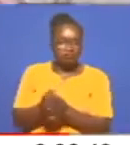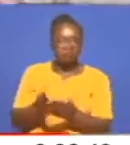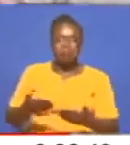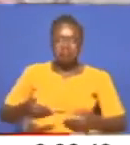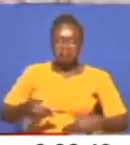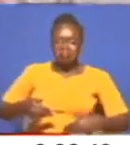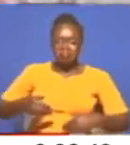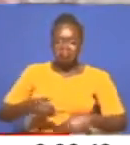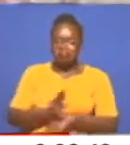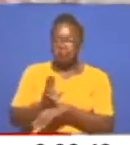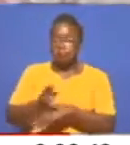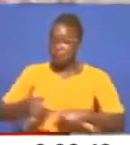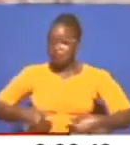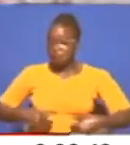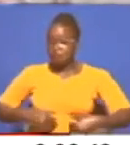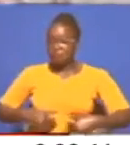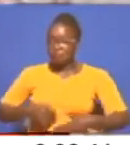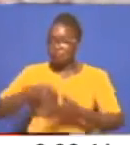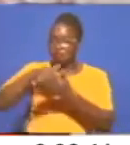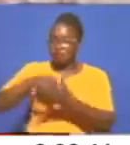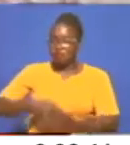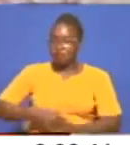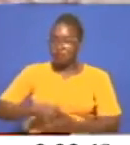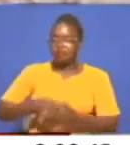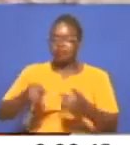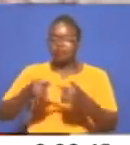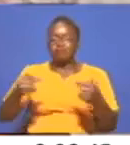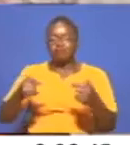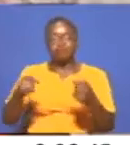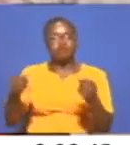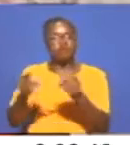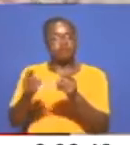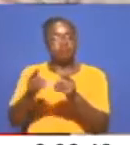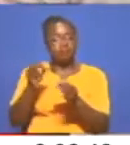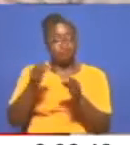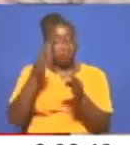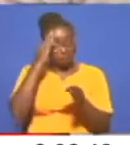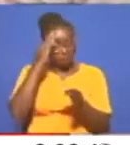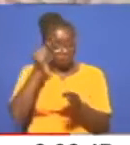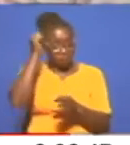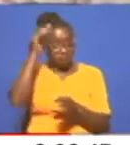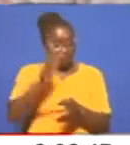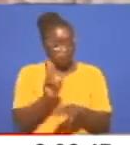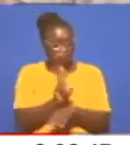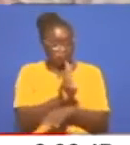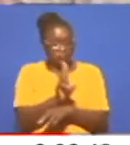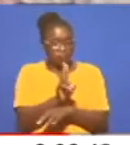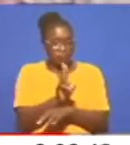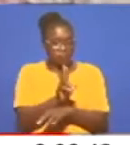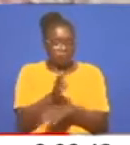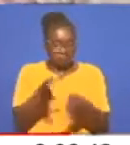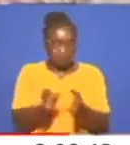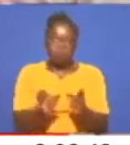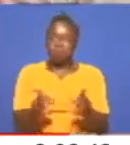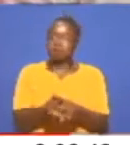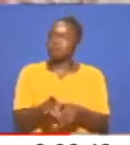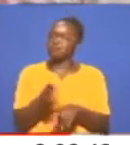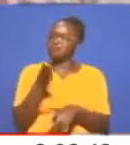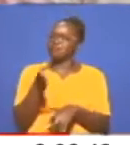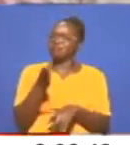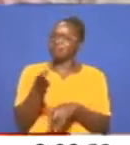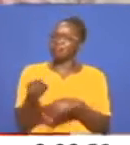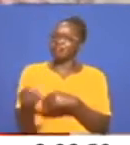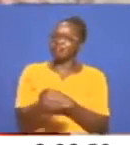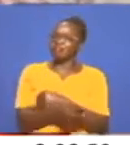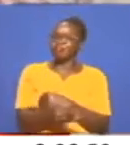meetings. Na tukisha kujua ya kwamba kuna mwanasiasa anayetumia mbinu kama hizi za kutoa